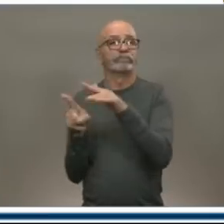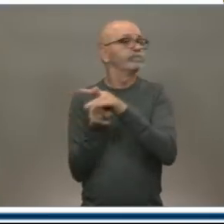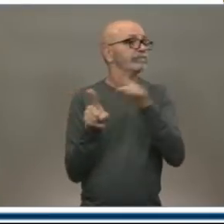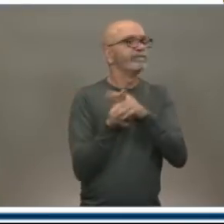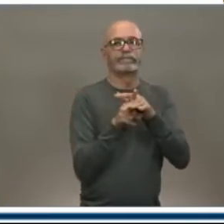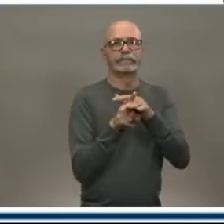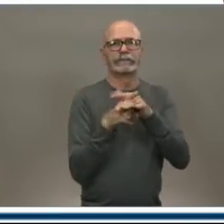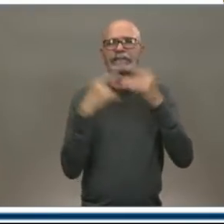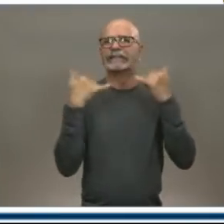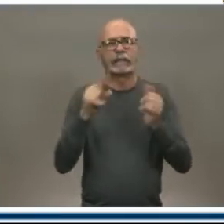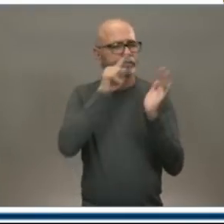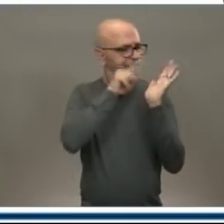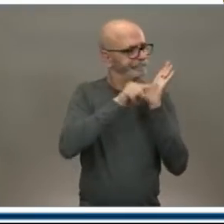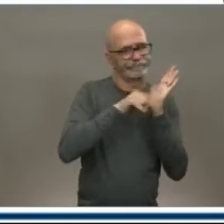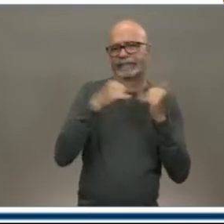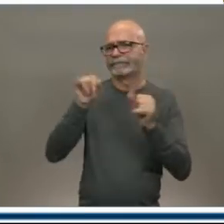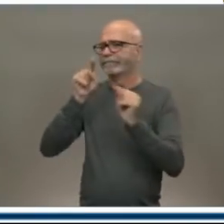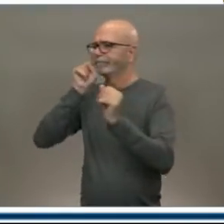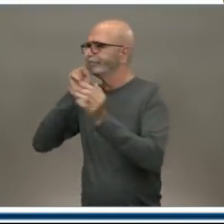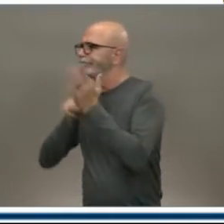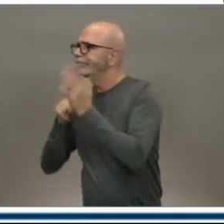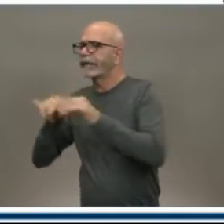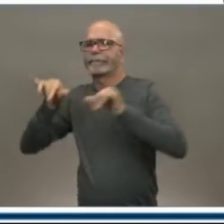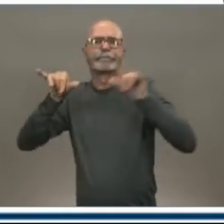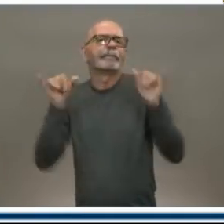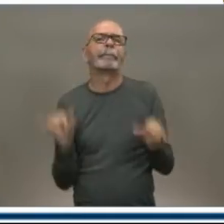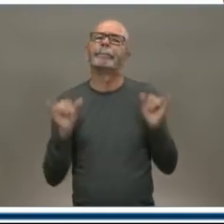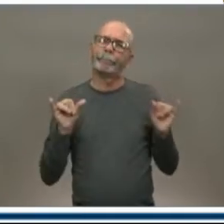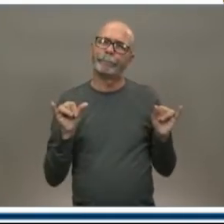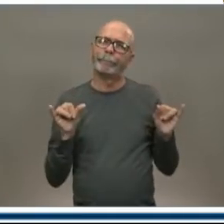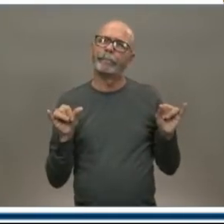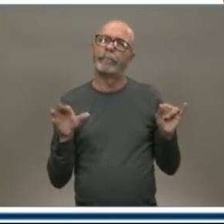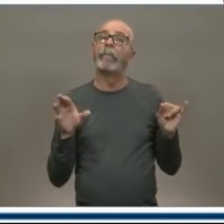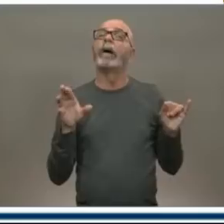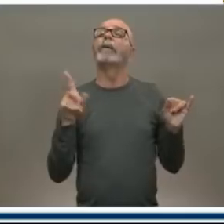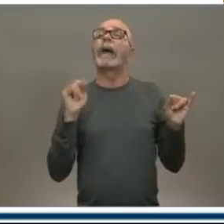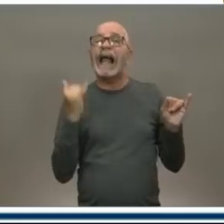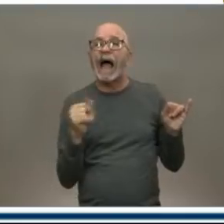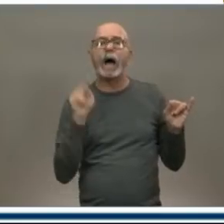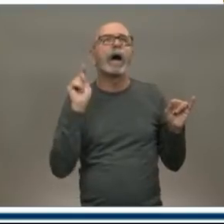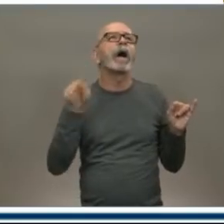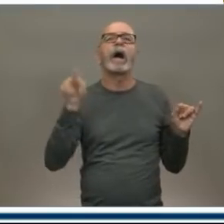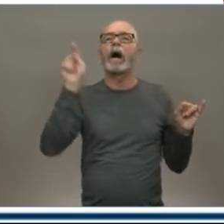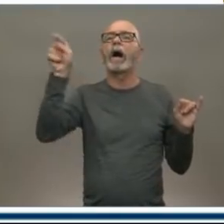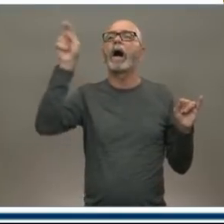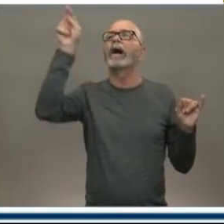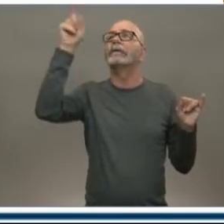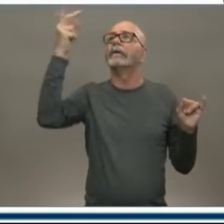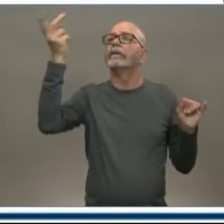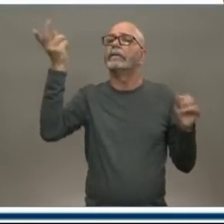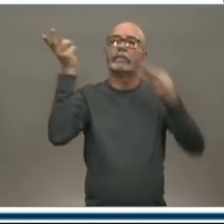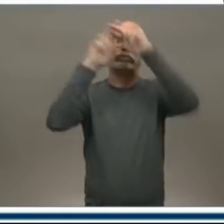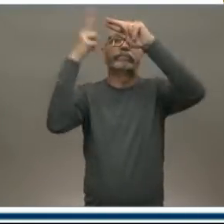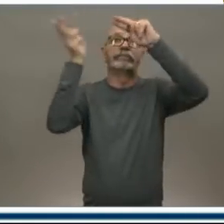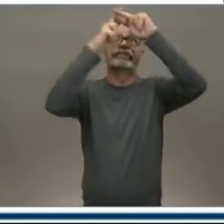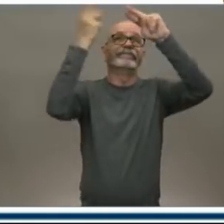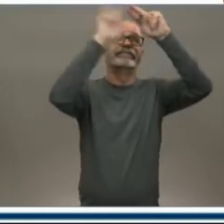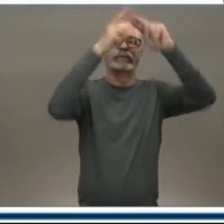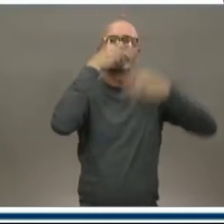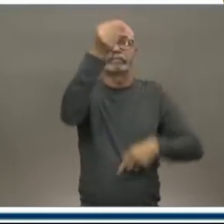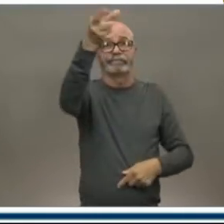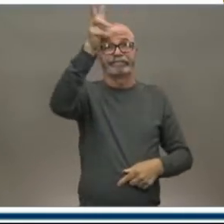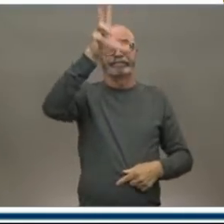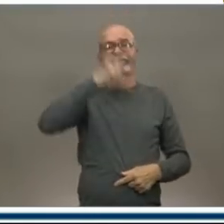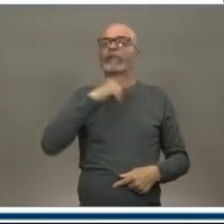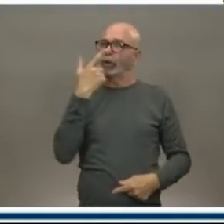said previously, as the situation worsens outside the bubble, the risk increases for travelers. Is